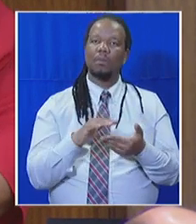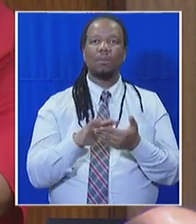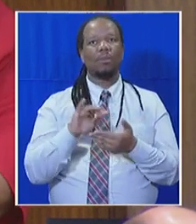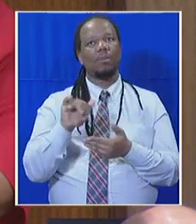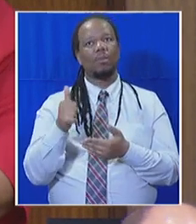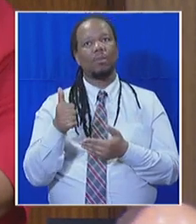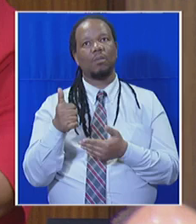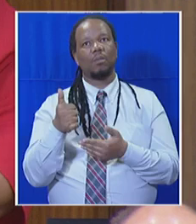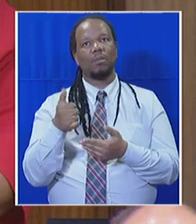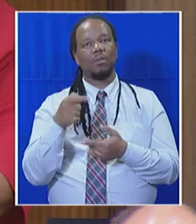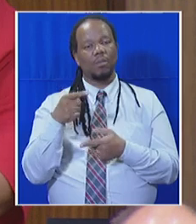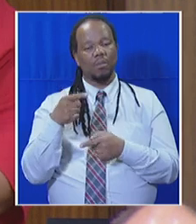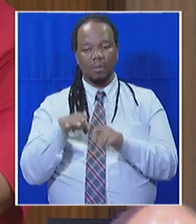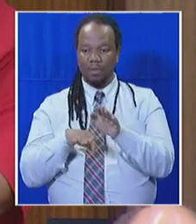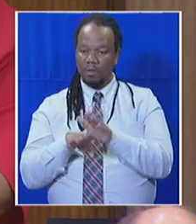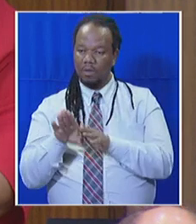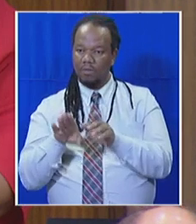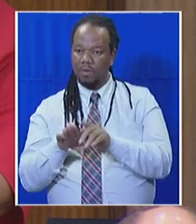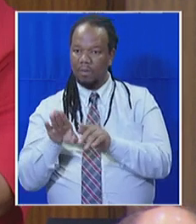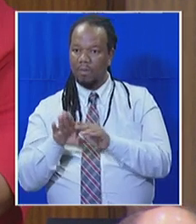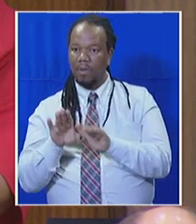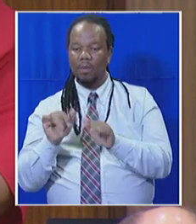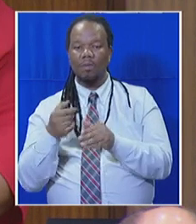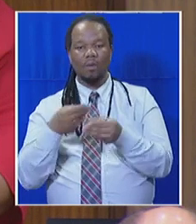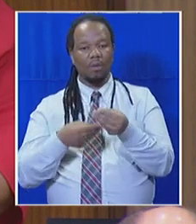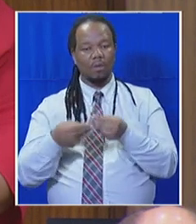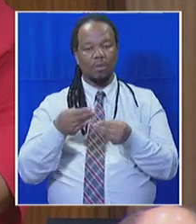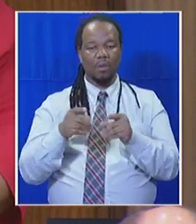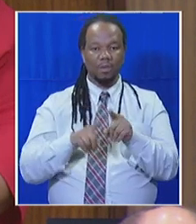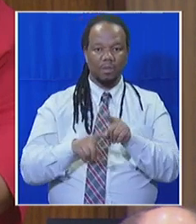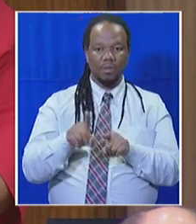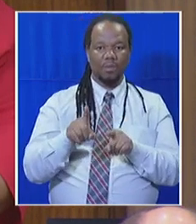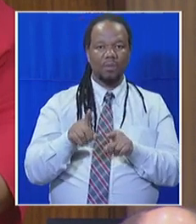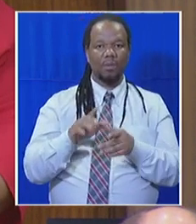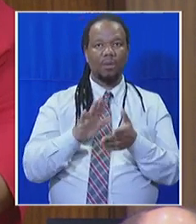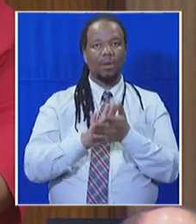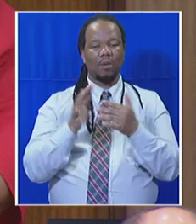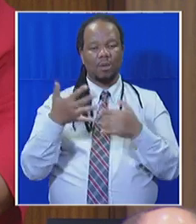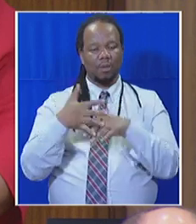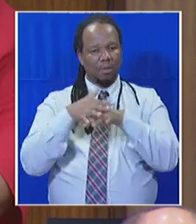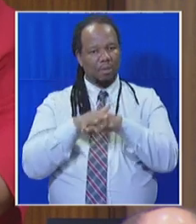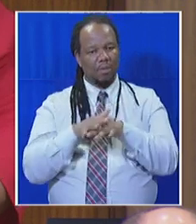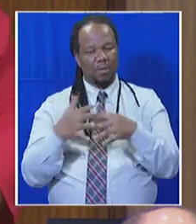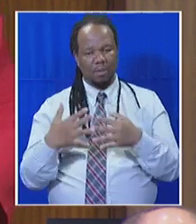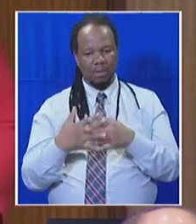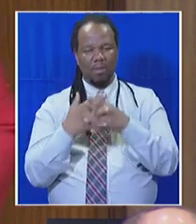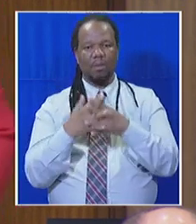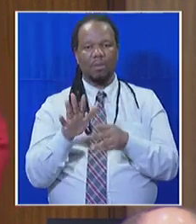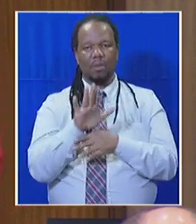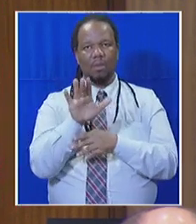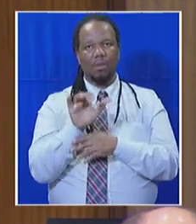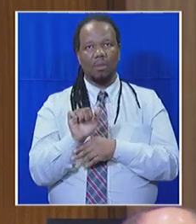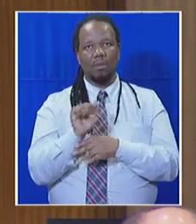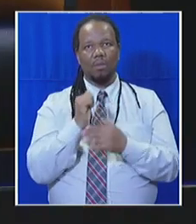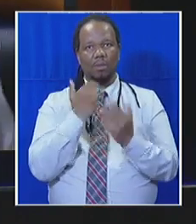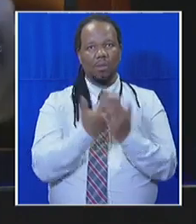in the development of an economic prosperity in an integrated and united Africa. I so